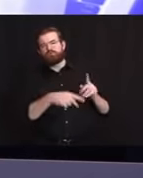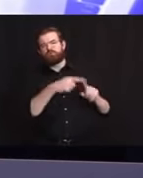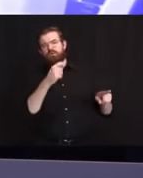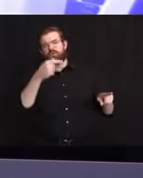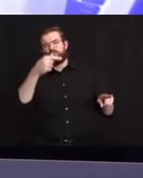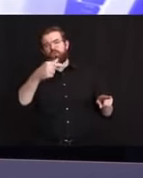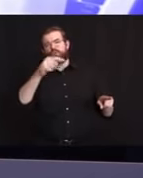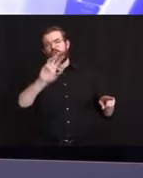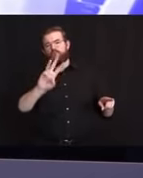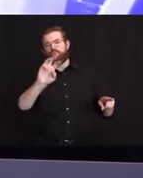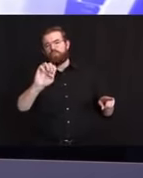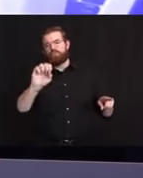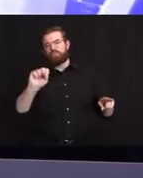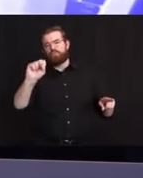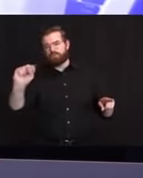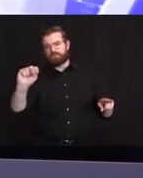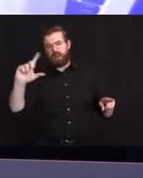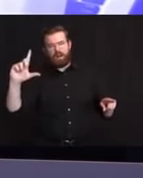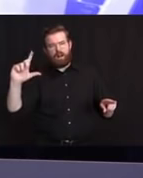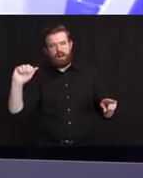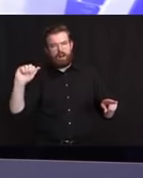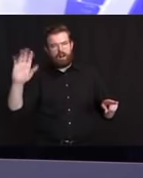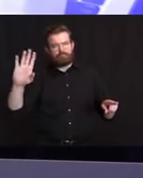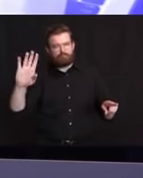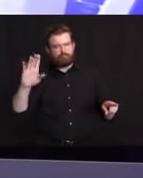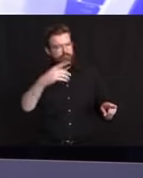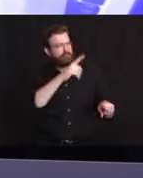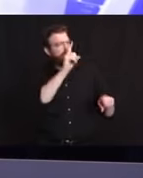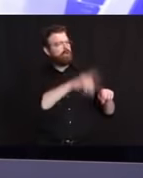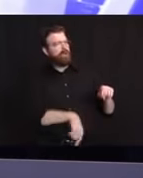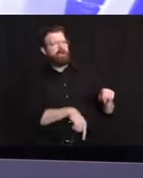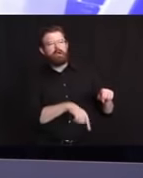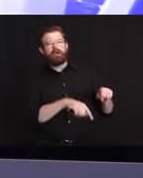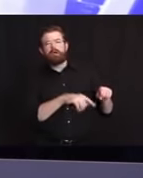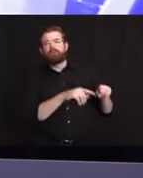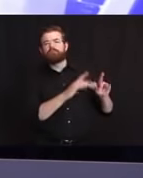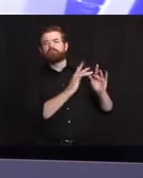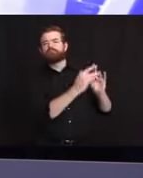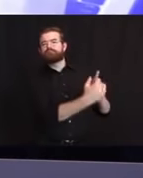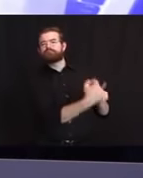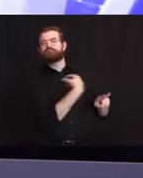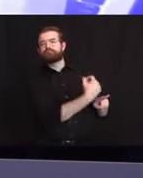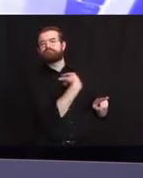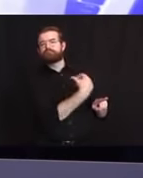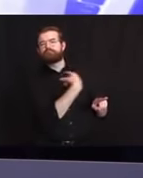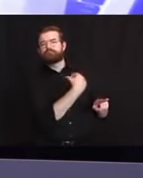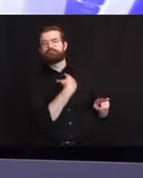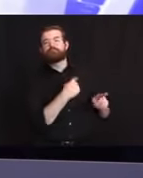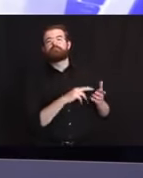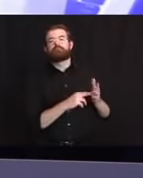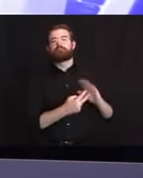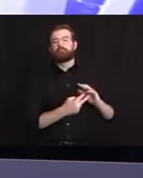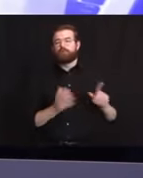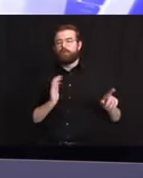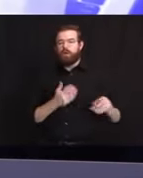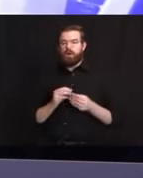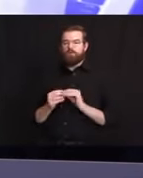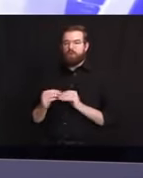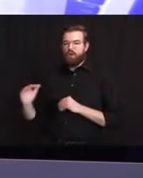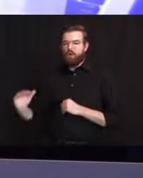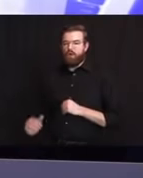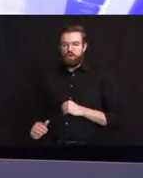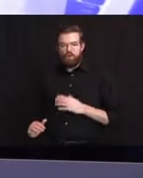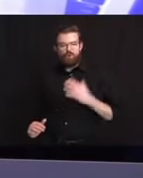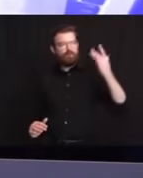included in today's numbers. That may be causing our case numbers to be lower than expected. We are working to resolve this